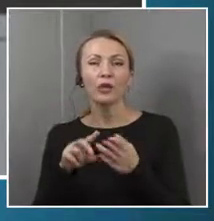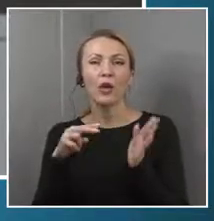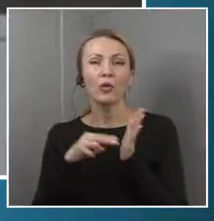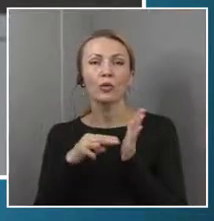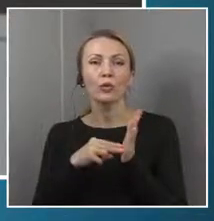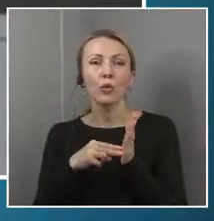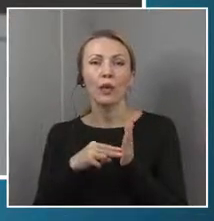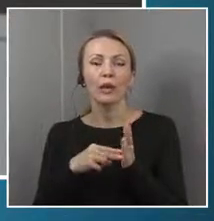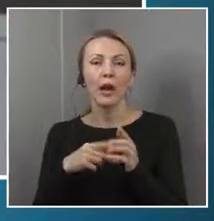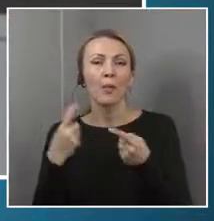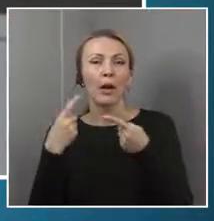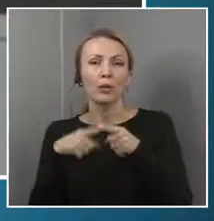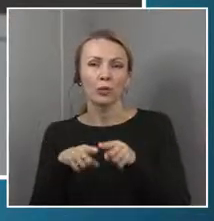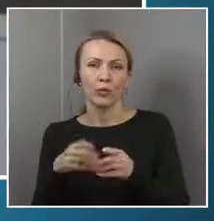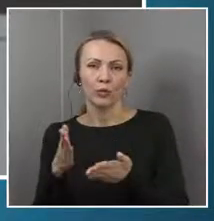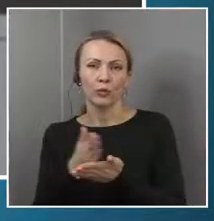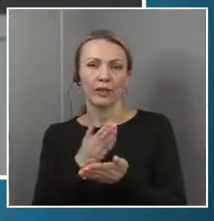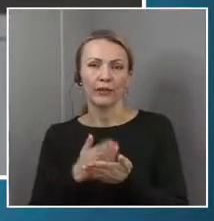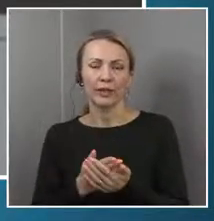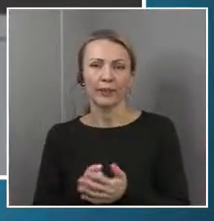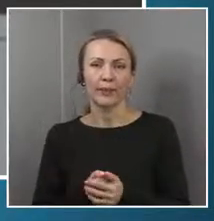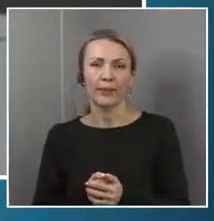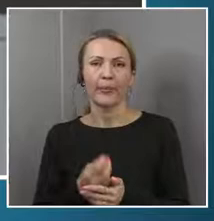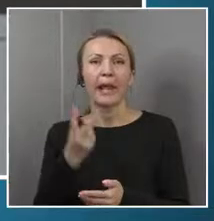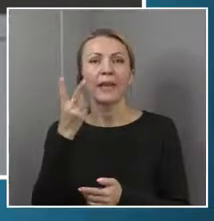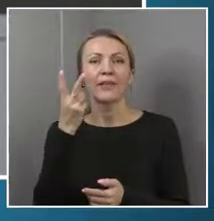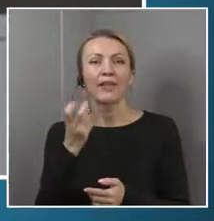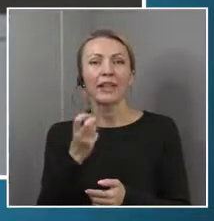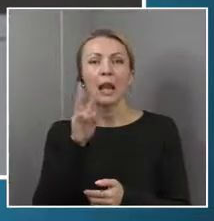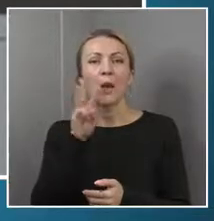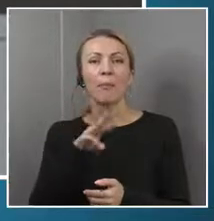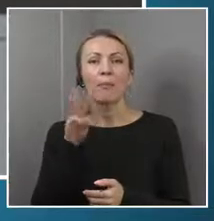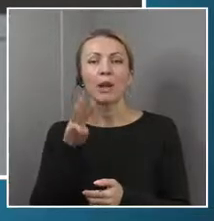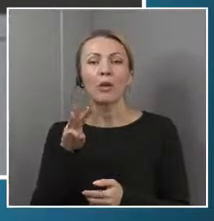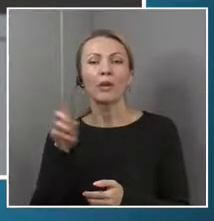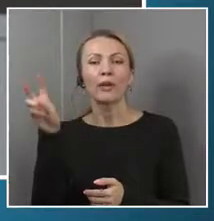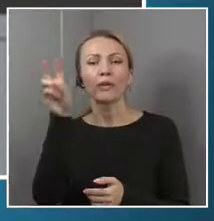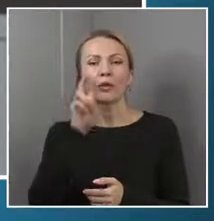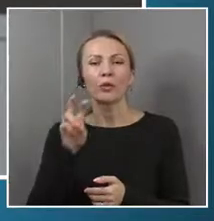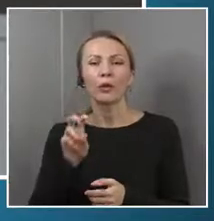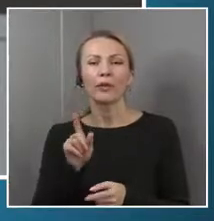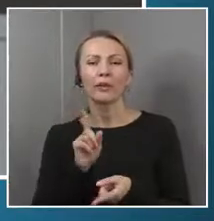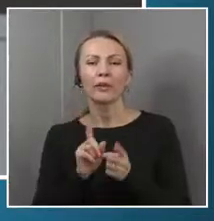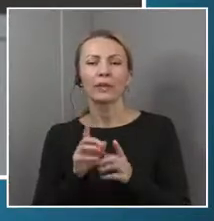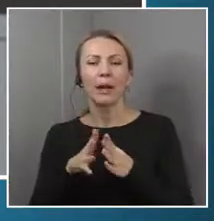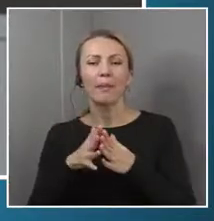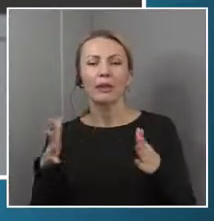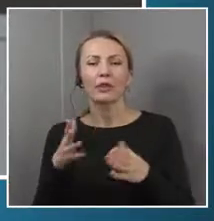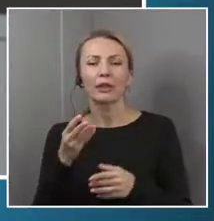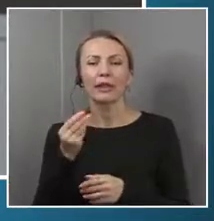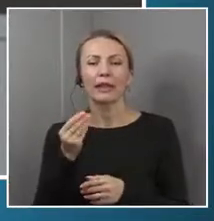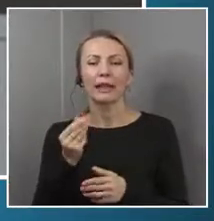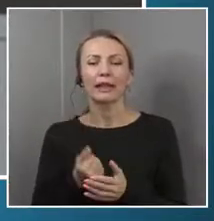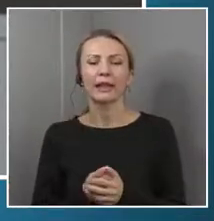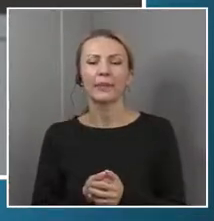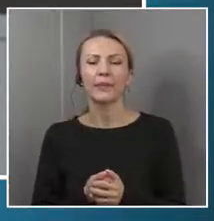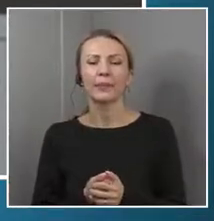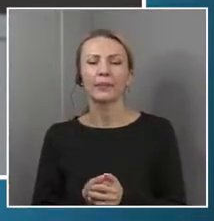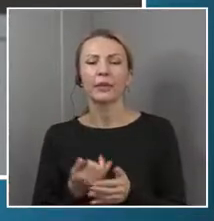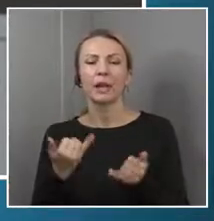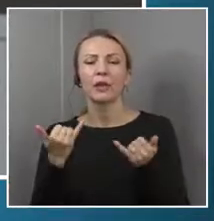And so they are very cheap. But some secondary artists, so second-rate artists, are sold for more